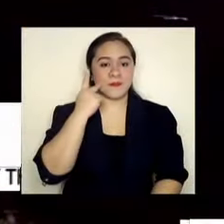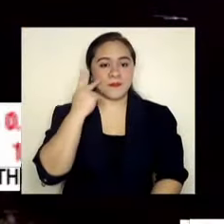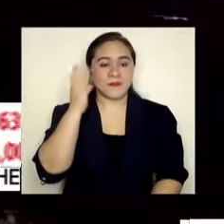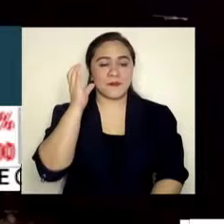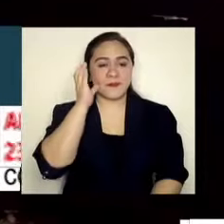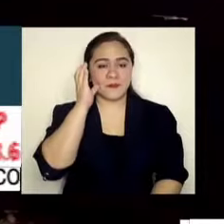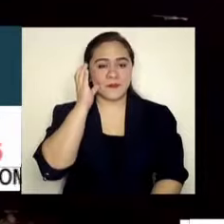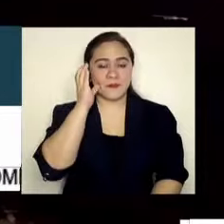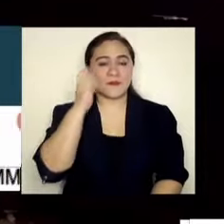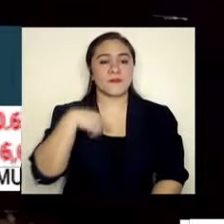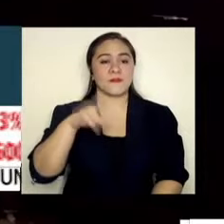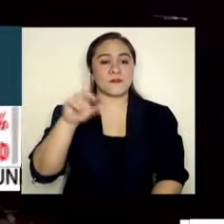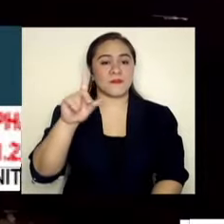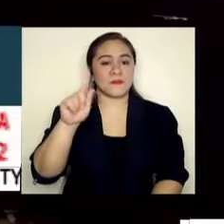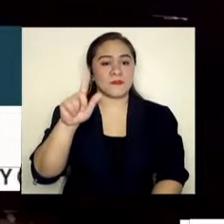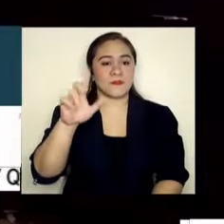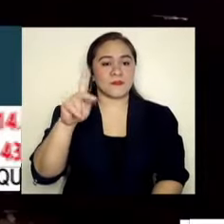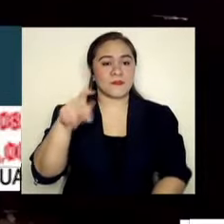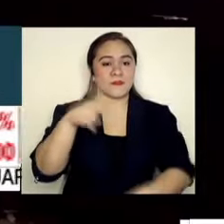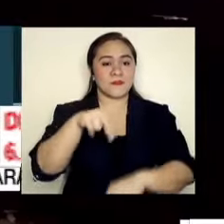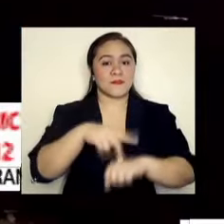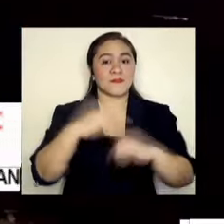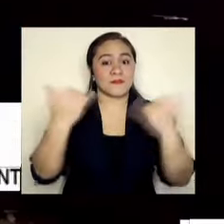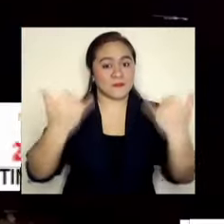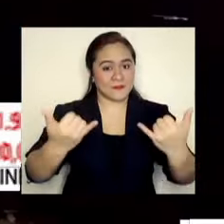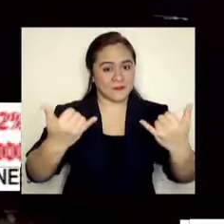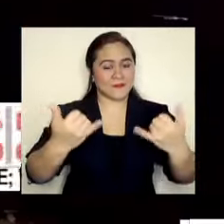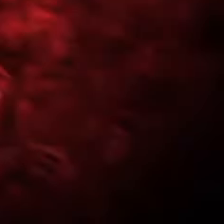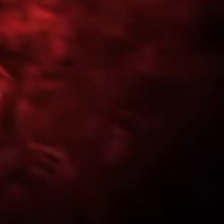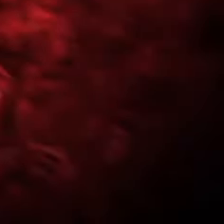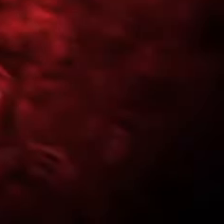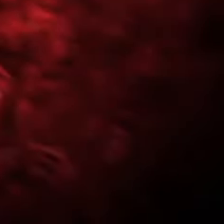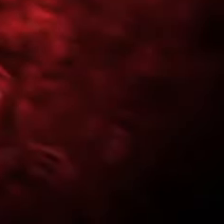Hi, I'm Carmina Constantino. Dateline Philippines begins right now.